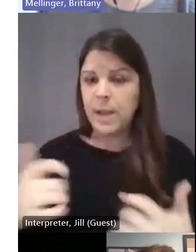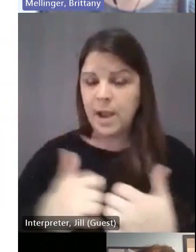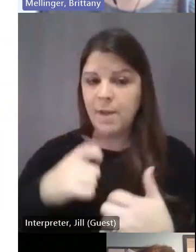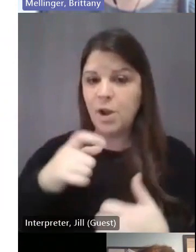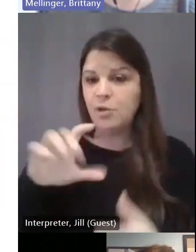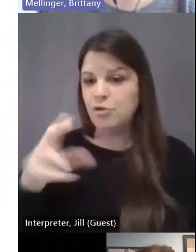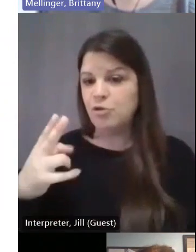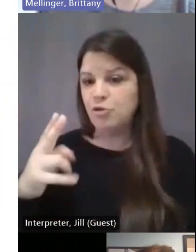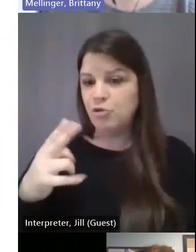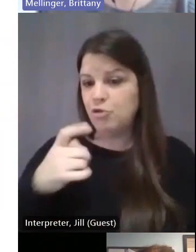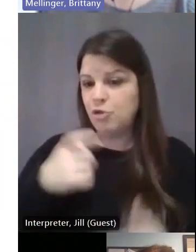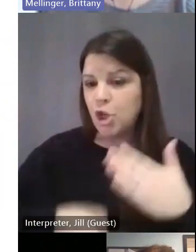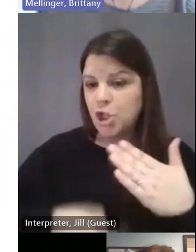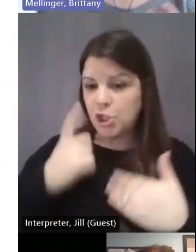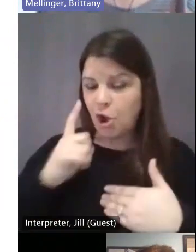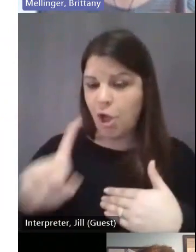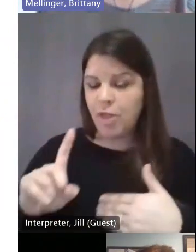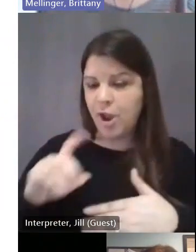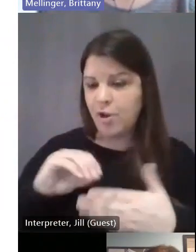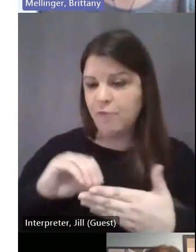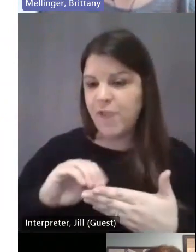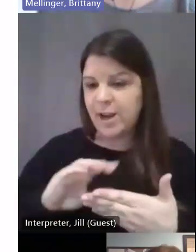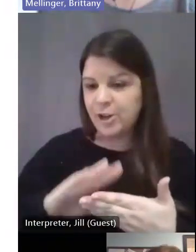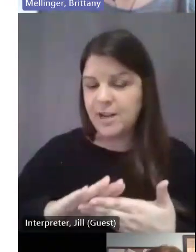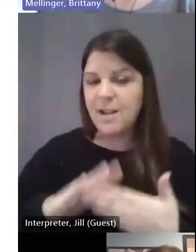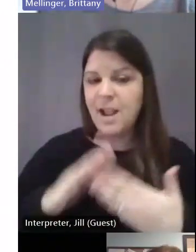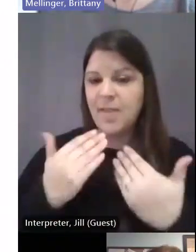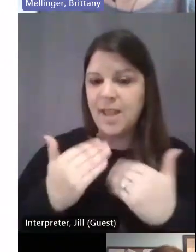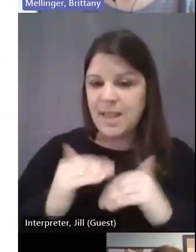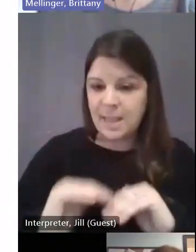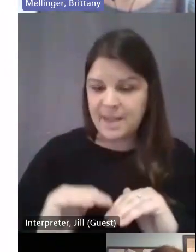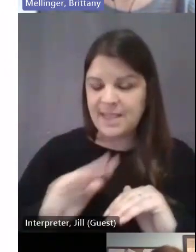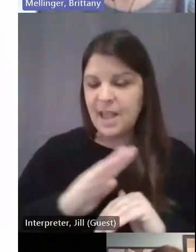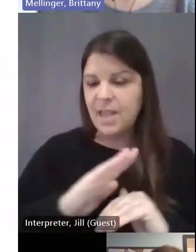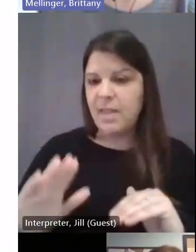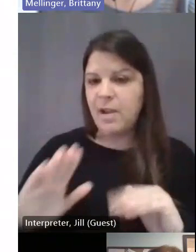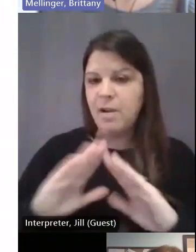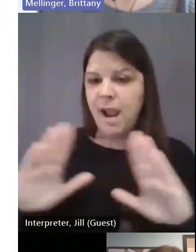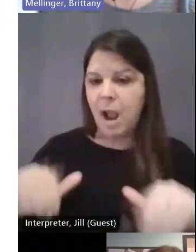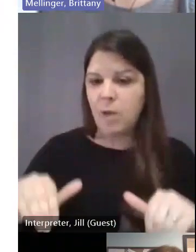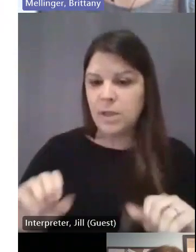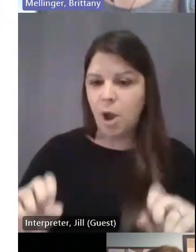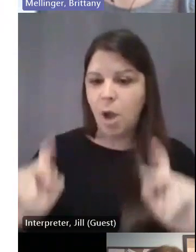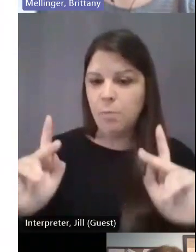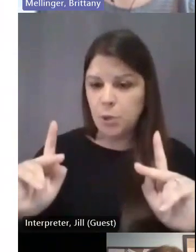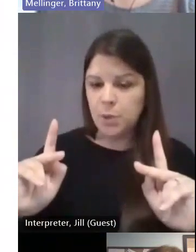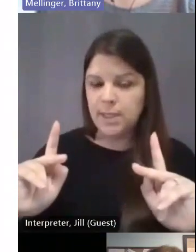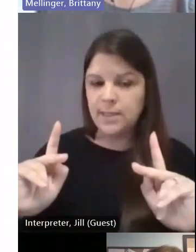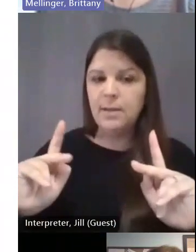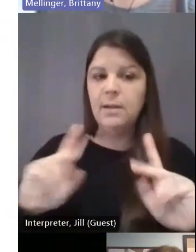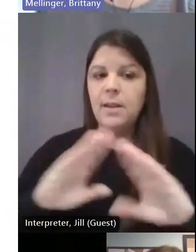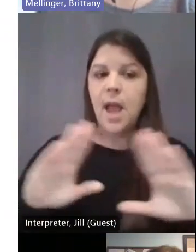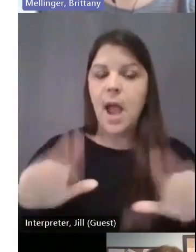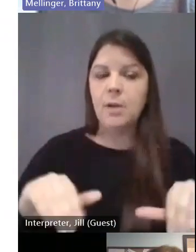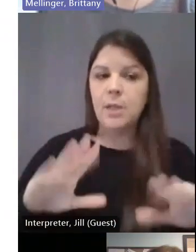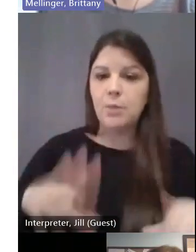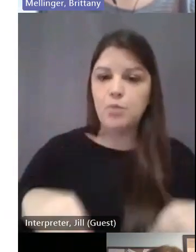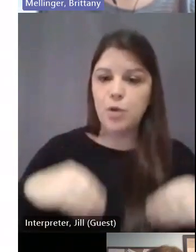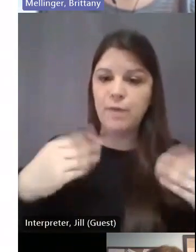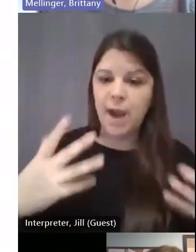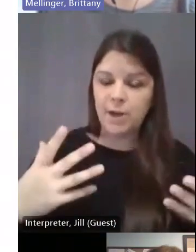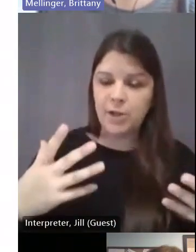their records, which would limit housing opportunities if housing providers are being